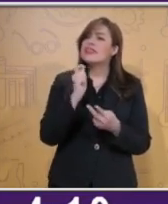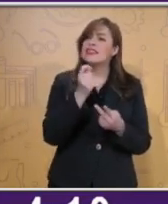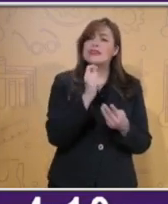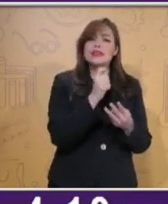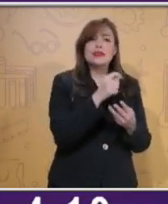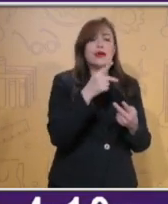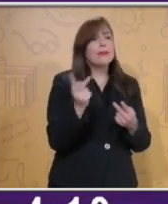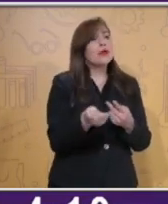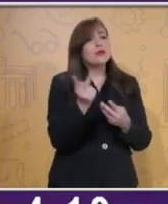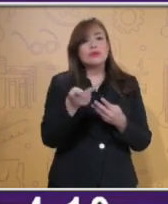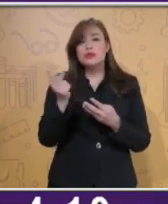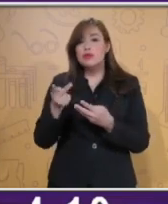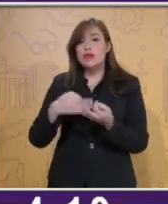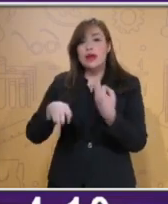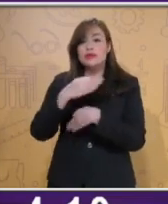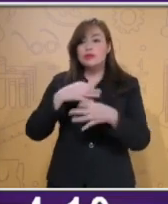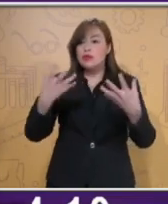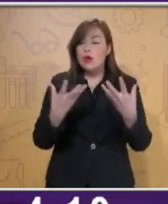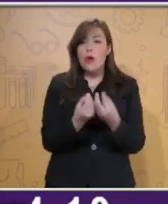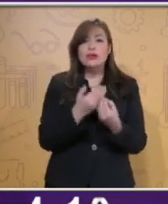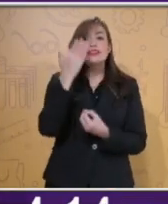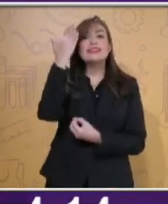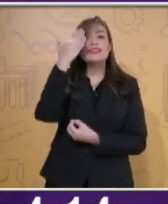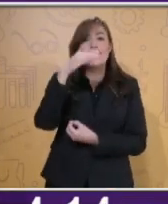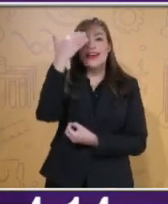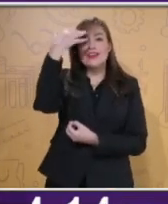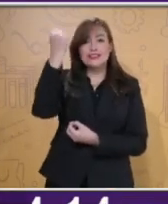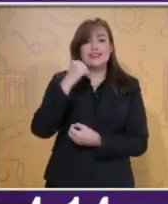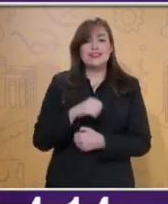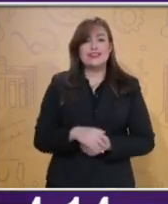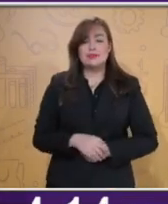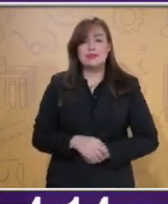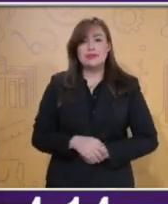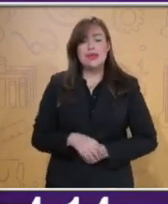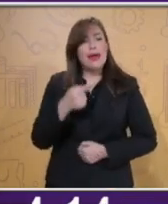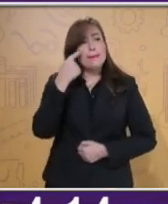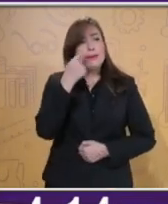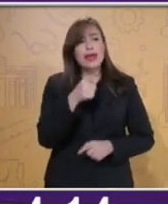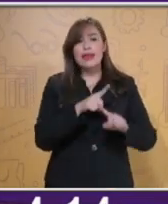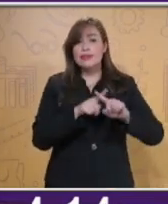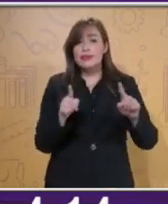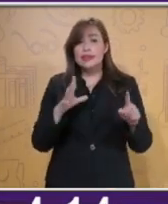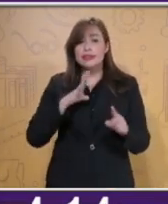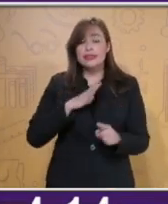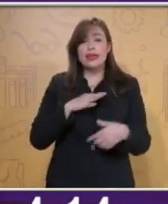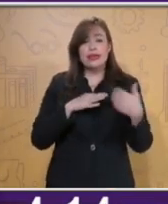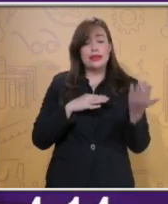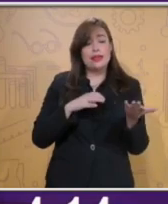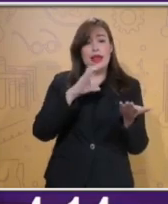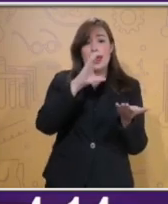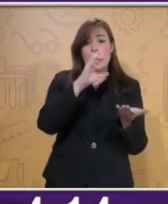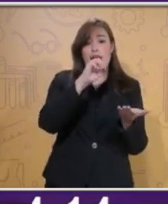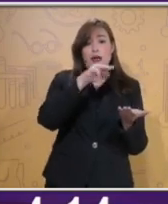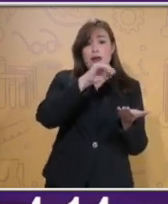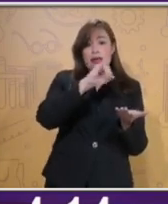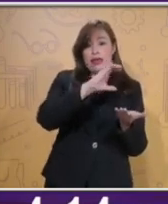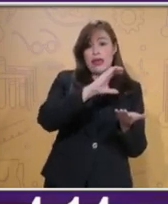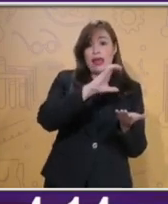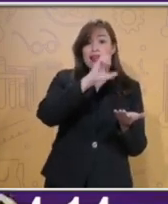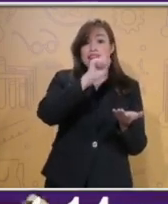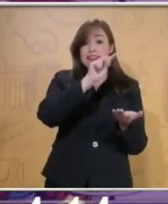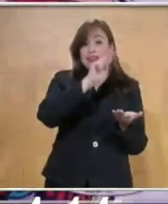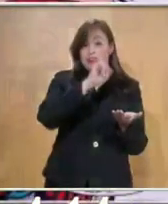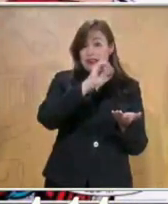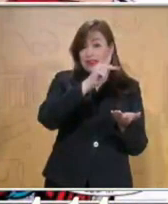pay attention in the screen. We're going to see about the differences between a comic strip and a comic book. Here we